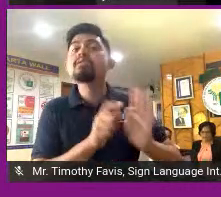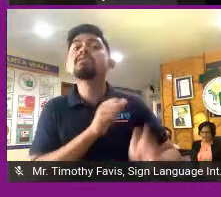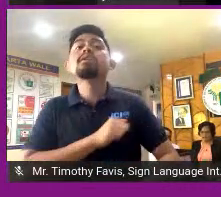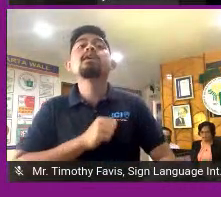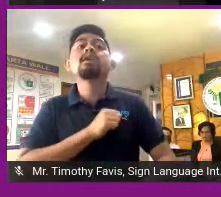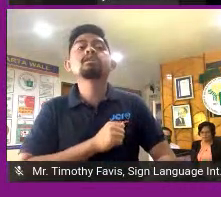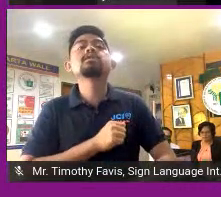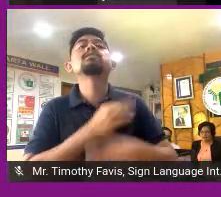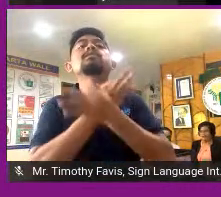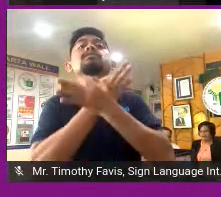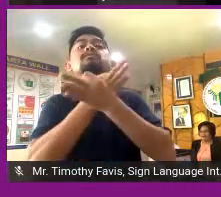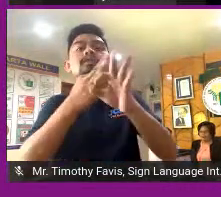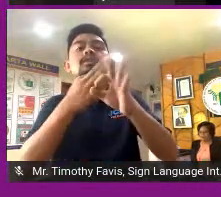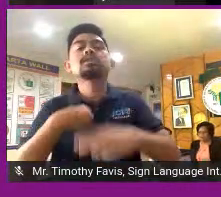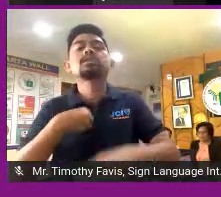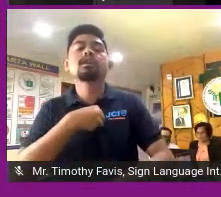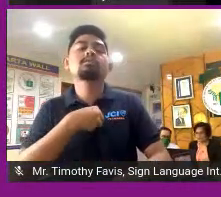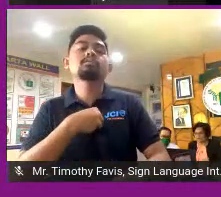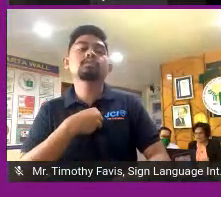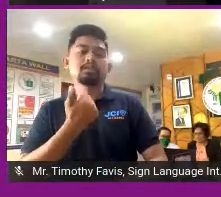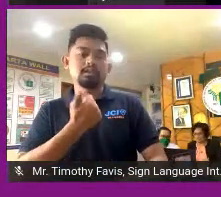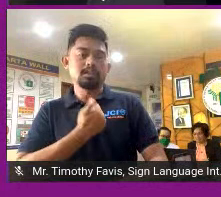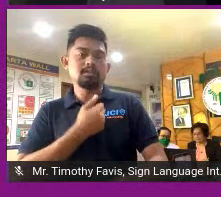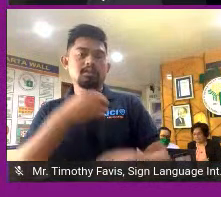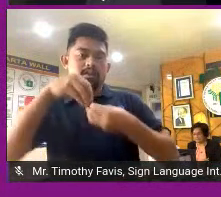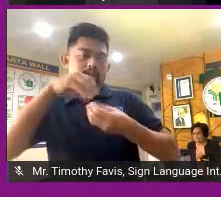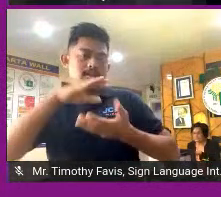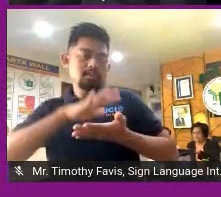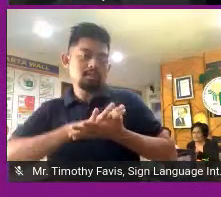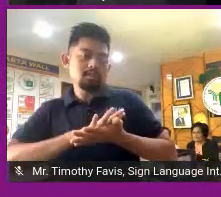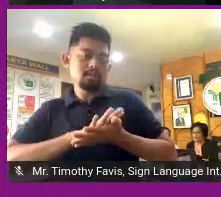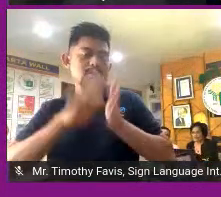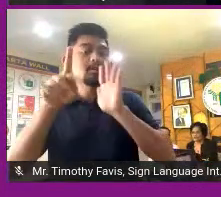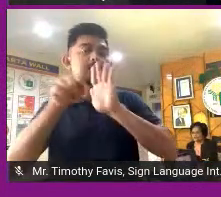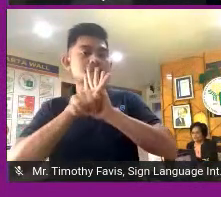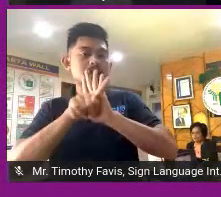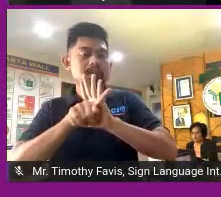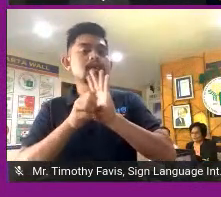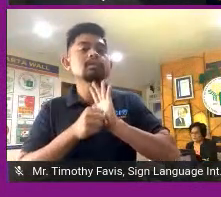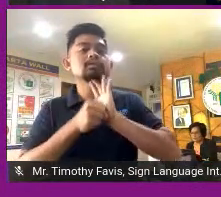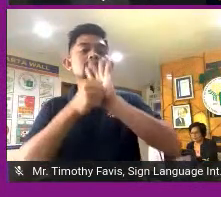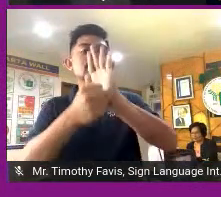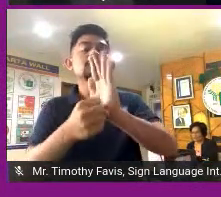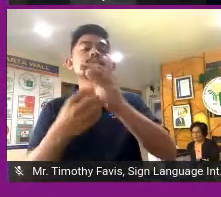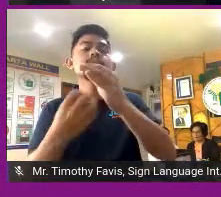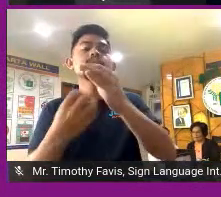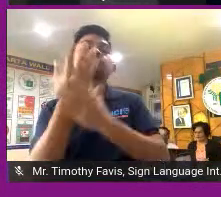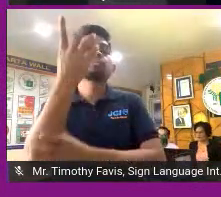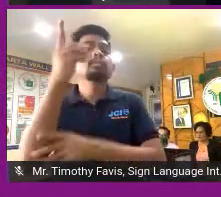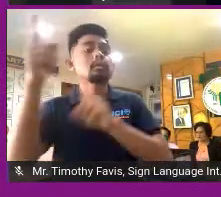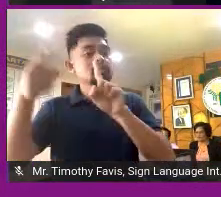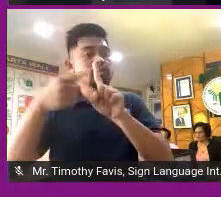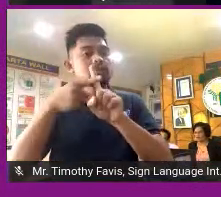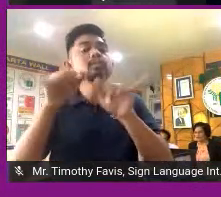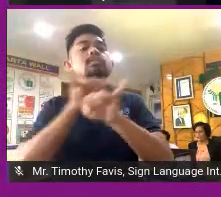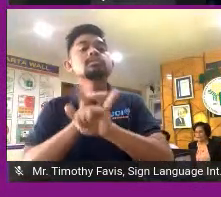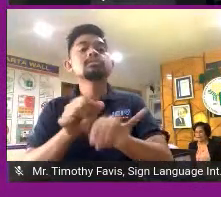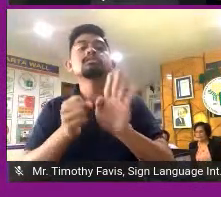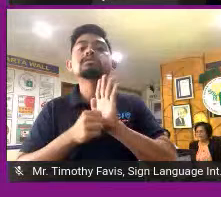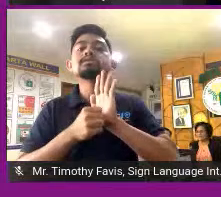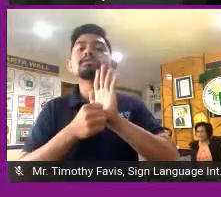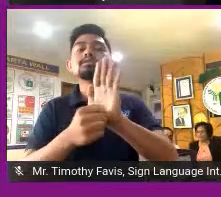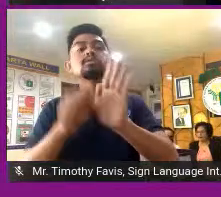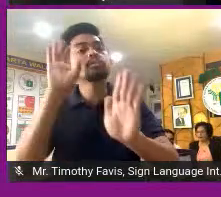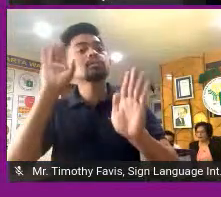and break our inner boundaries and biases. As shown po dito sa picture na ito,